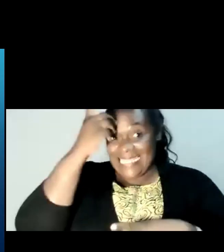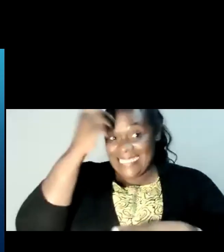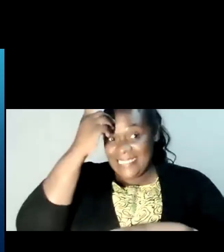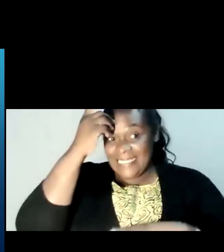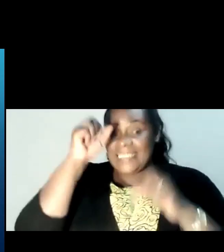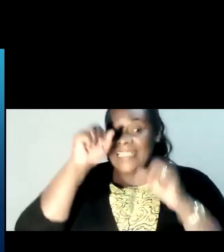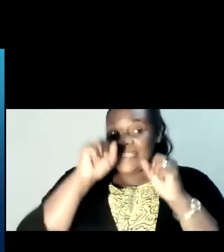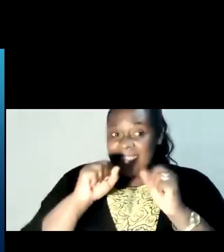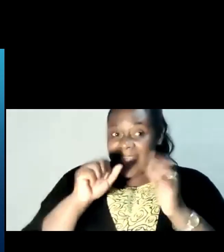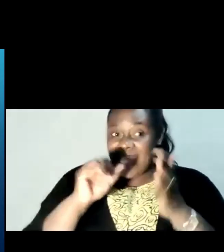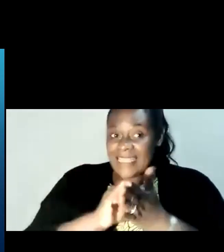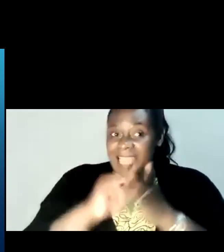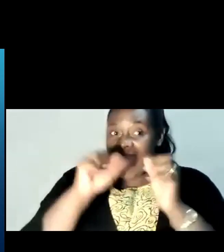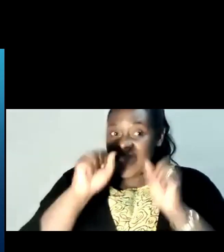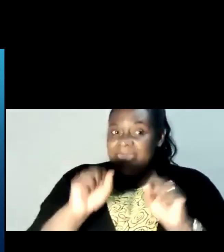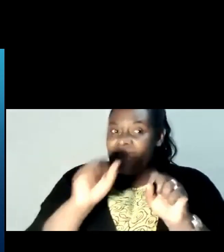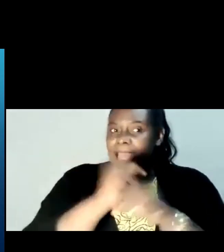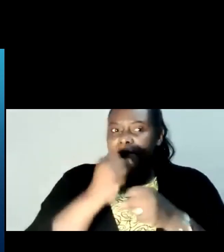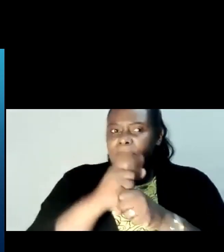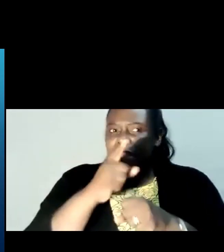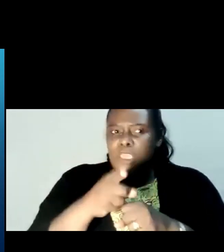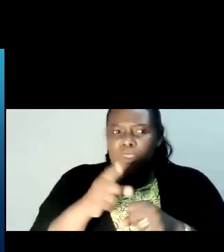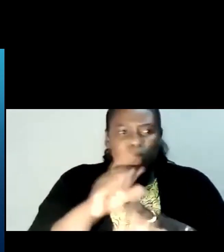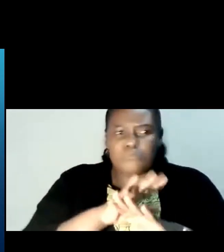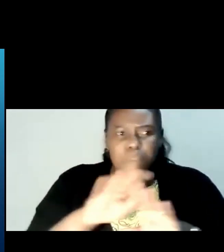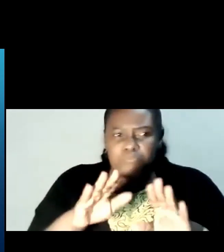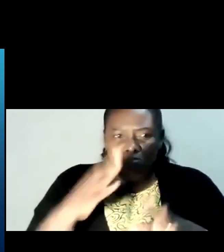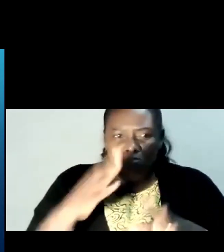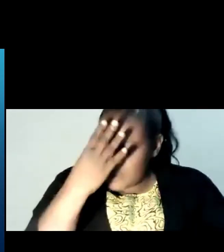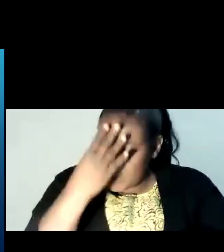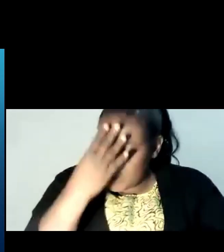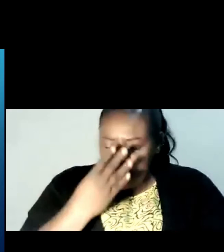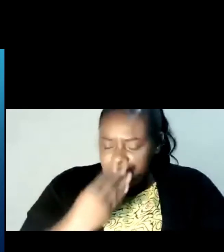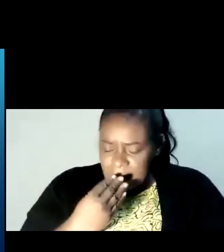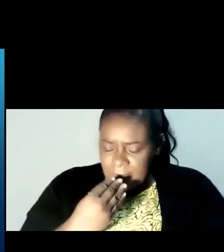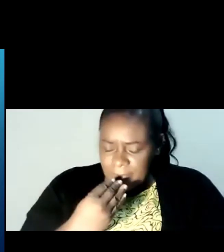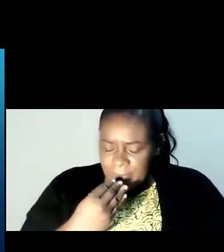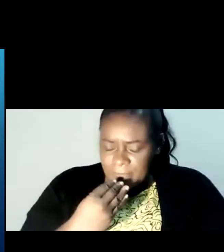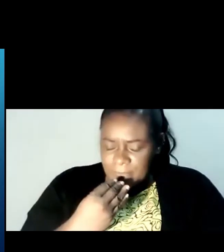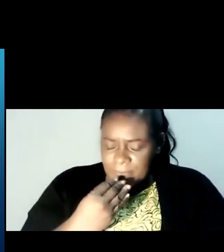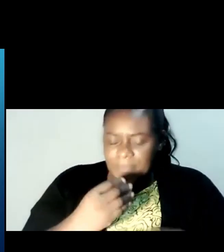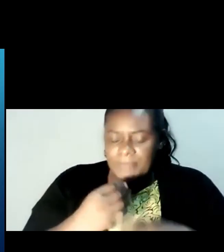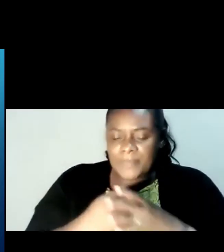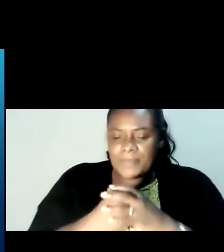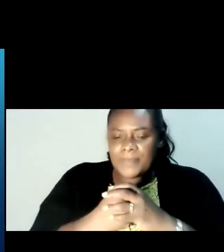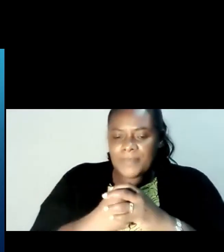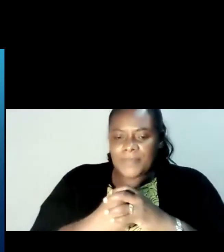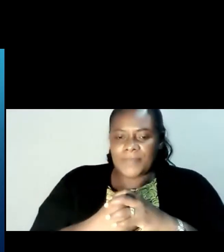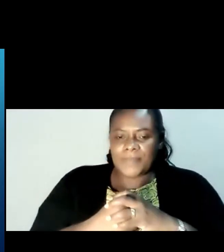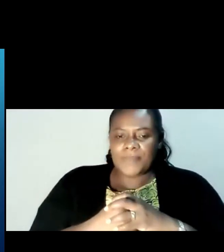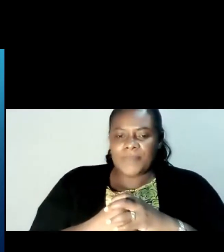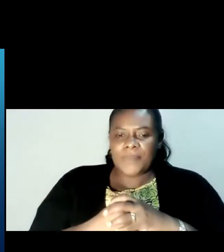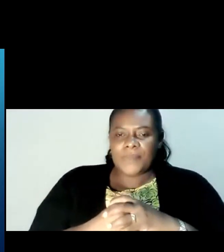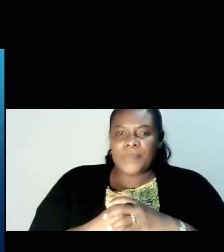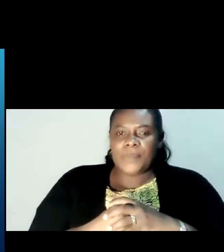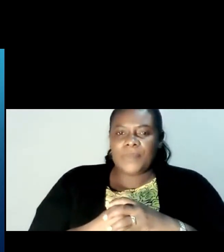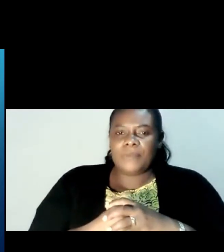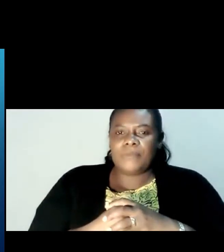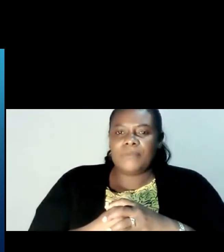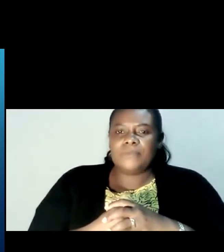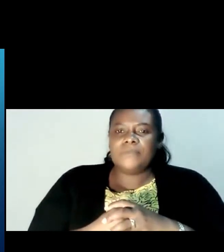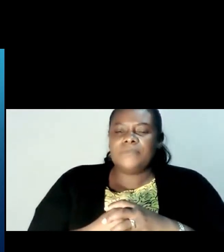I would say, well, thyroid disease isn't necessarily considered a chronic disease, but definitely thyroid disease comes to